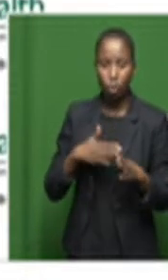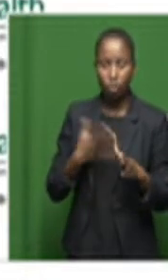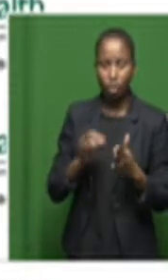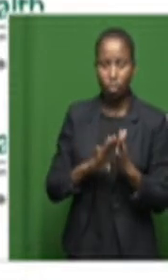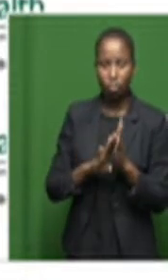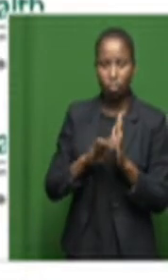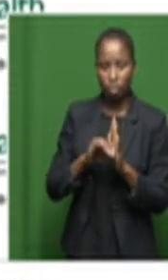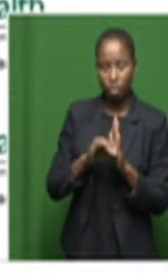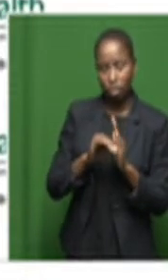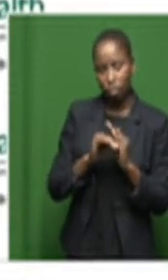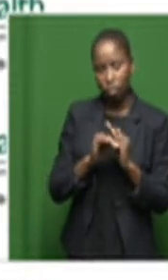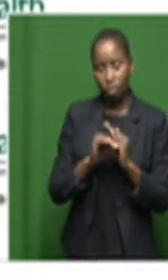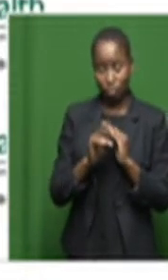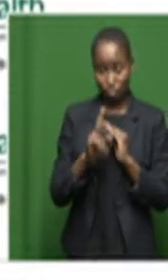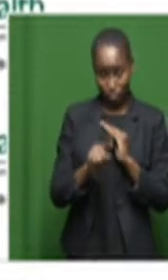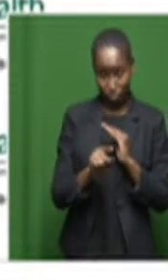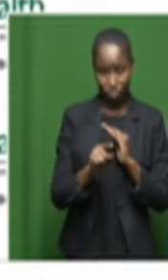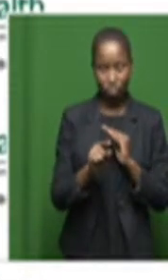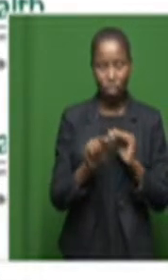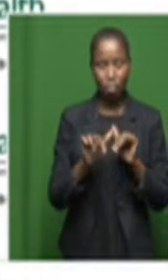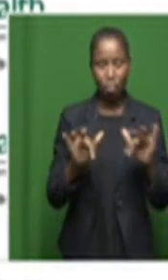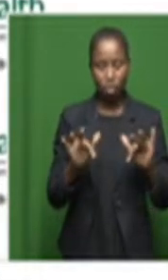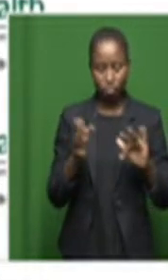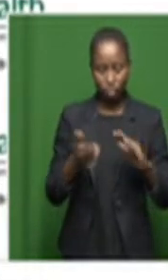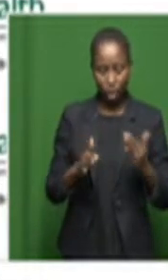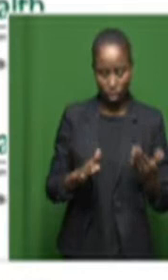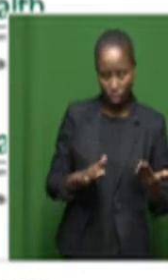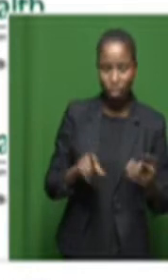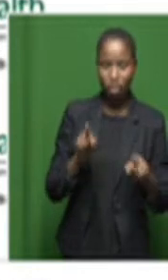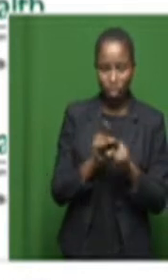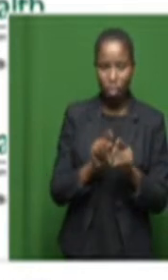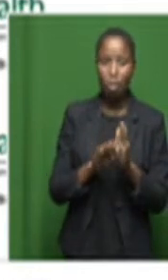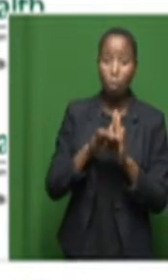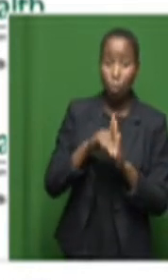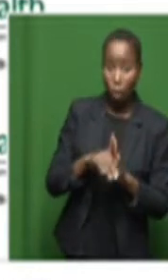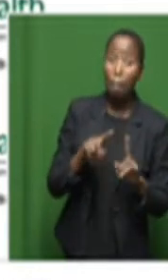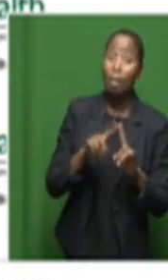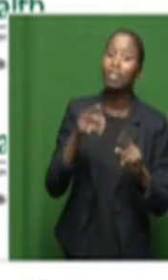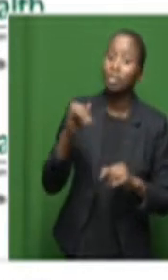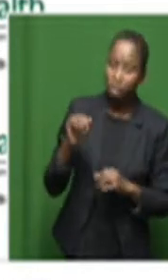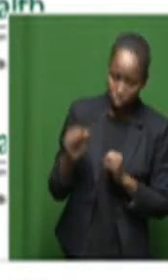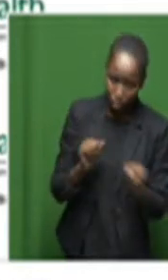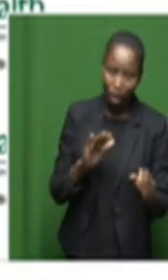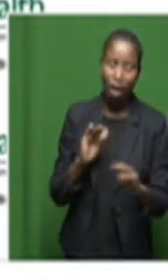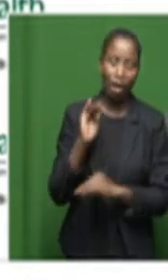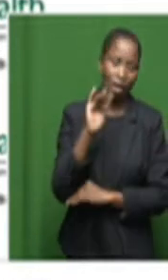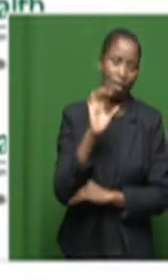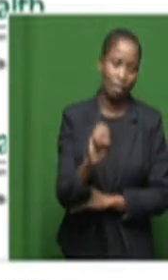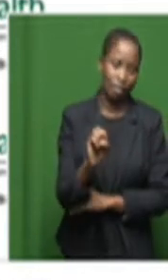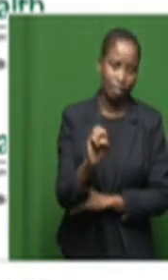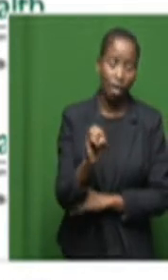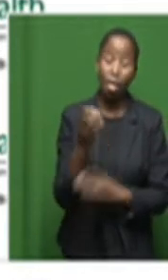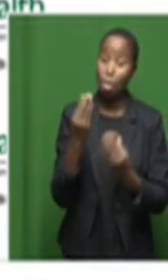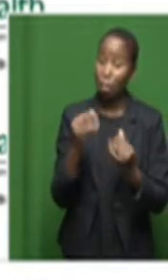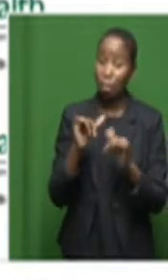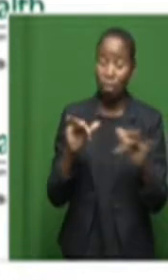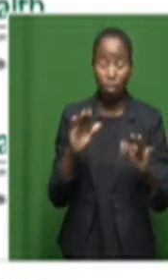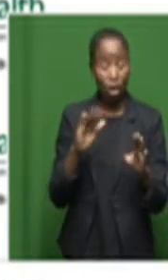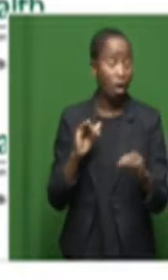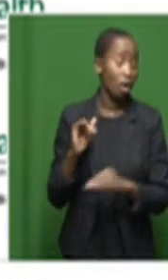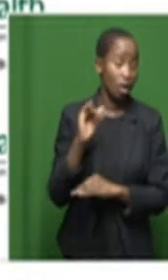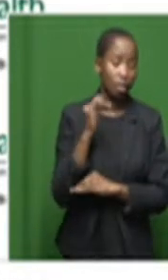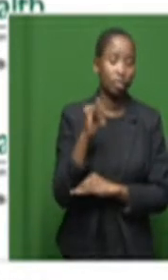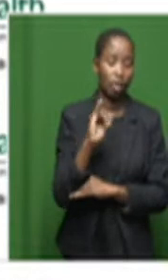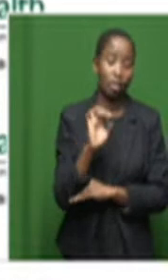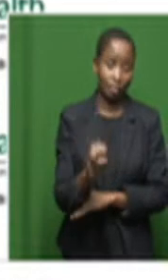also the number of deaths have been reducing, but still unacceptably high. The numbers are still unacceptably high. And of